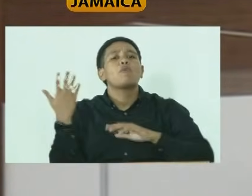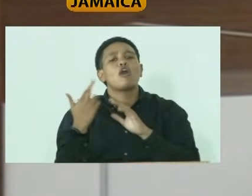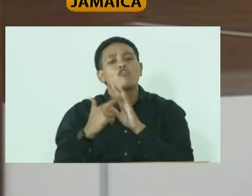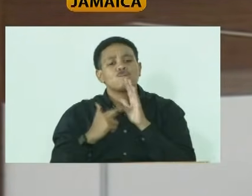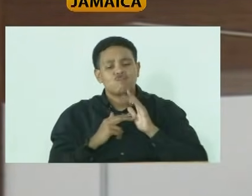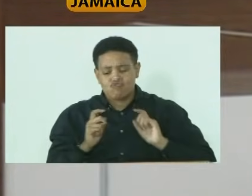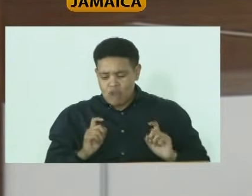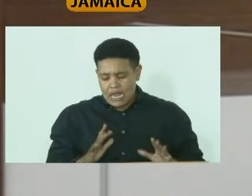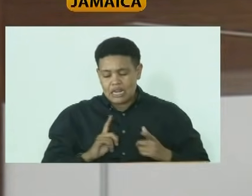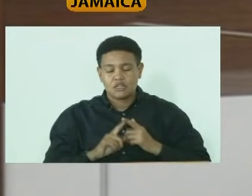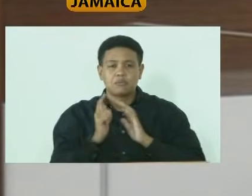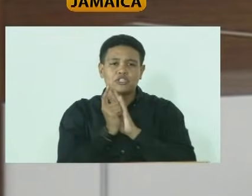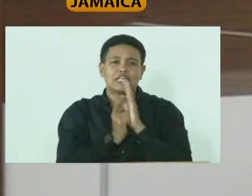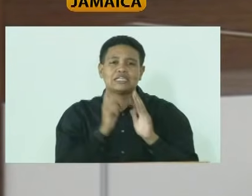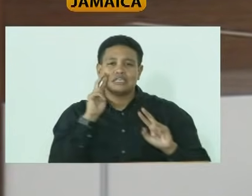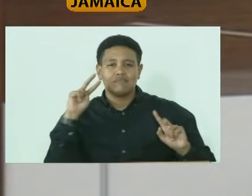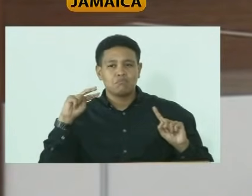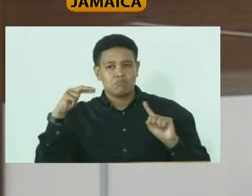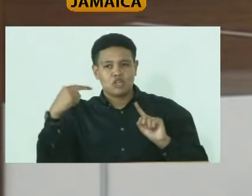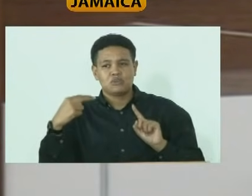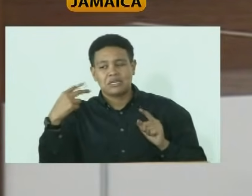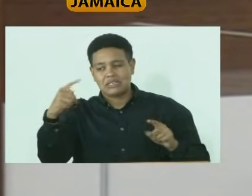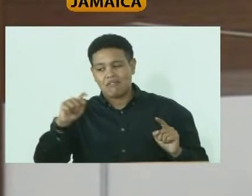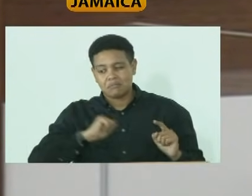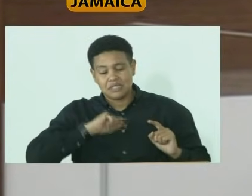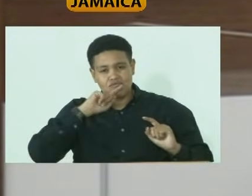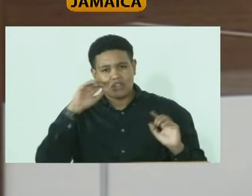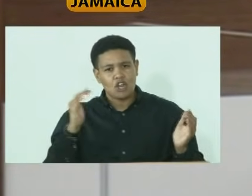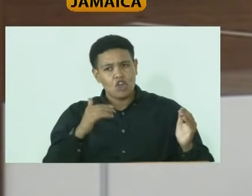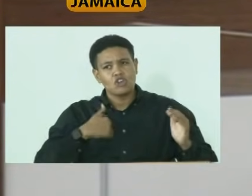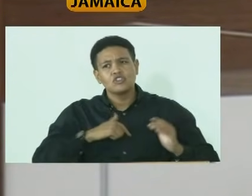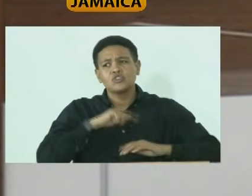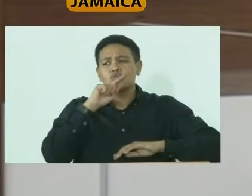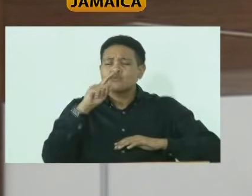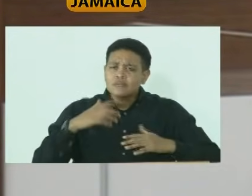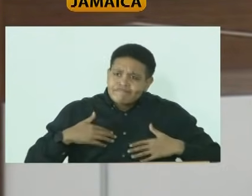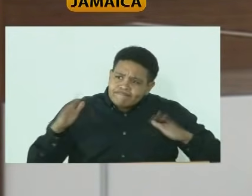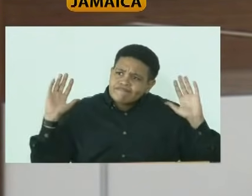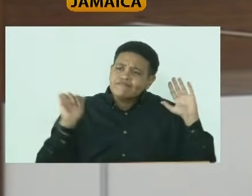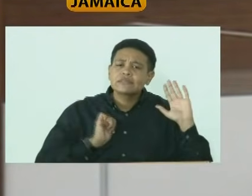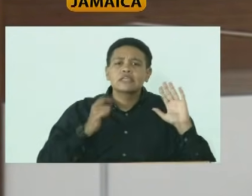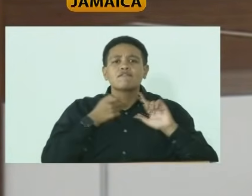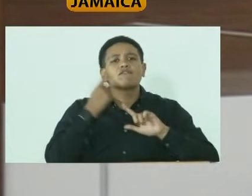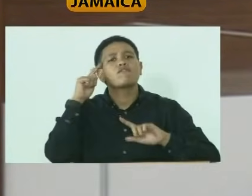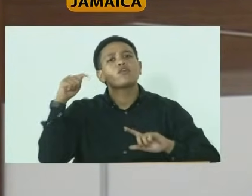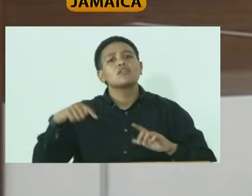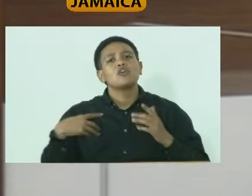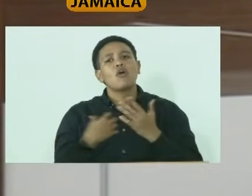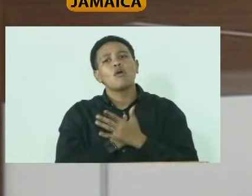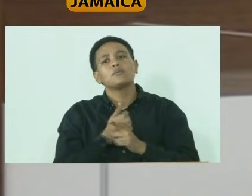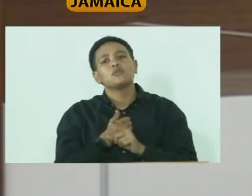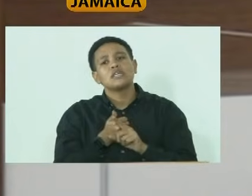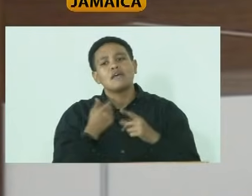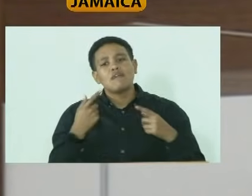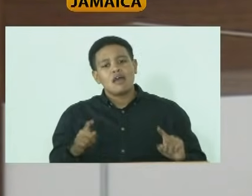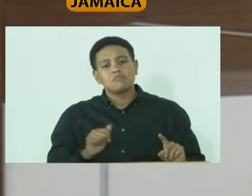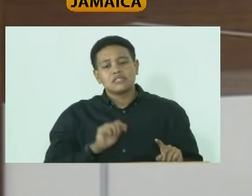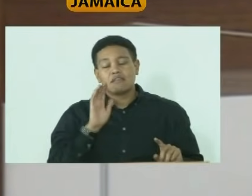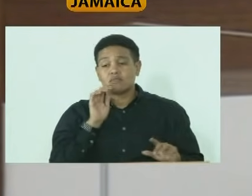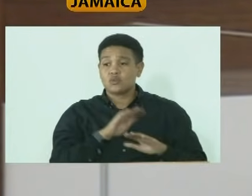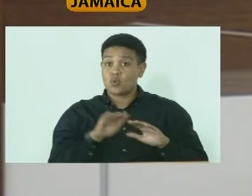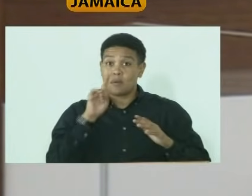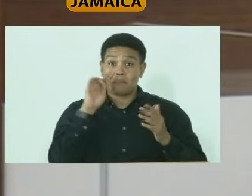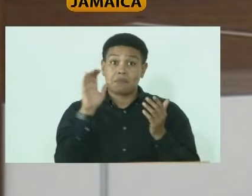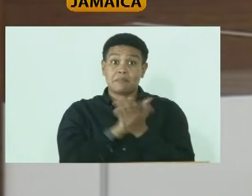regulatory and legislative perspective, and I encourage us to avail ourselves of this opportunity. I do not believe